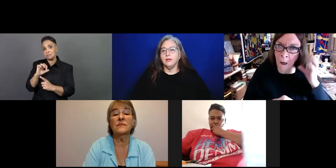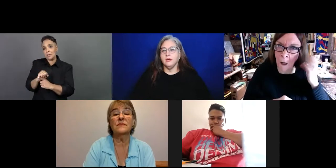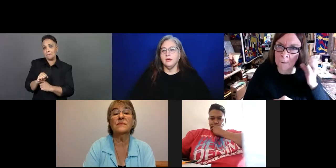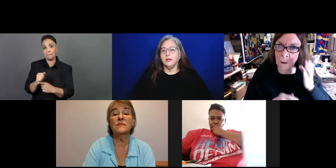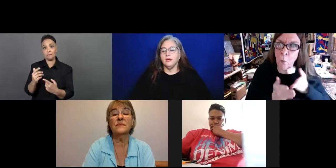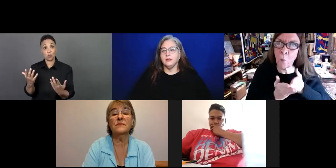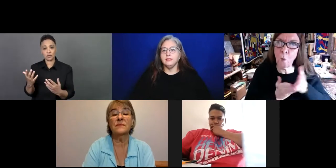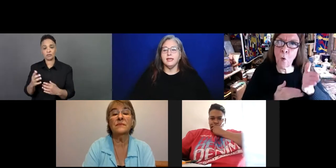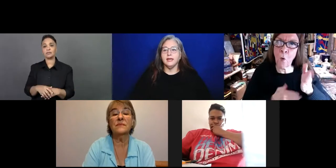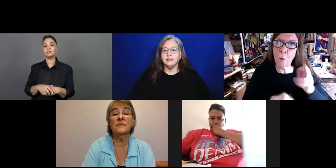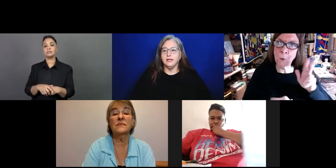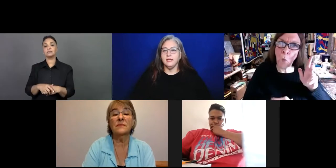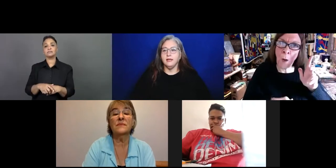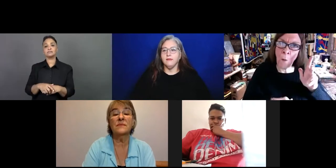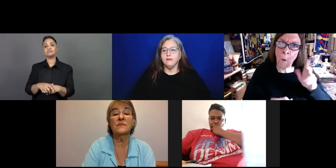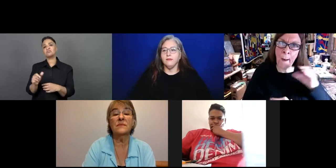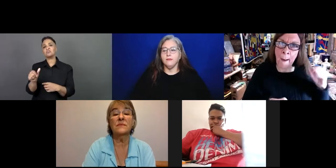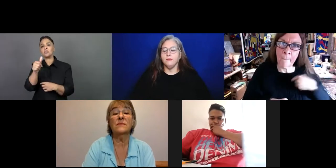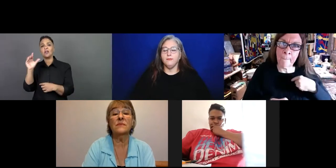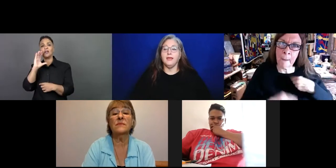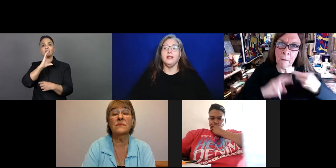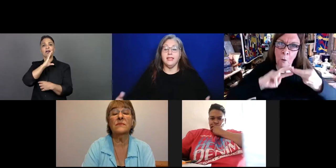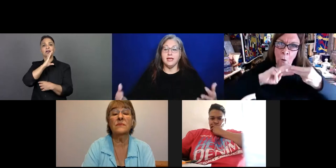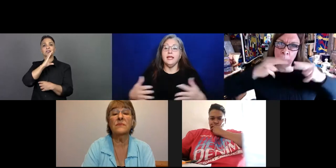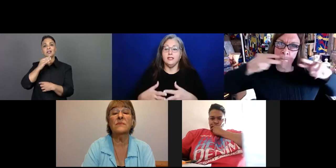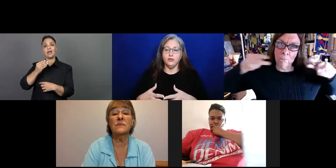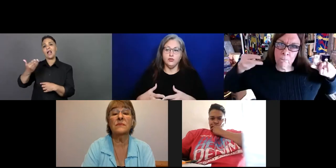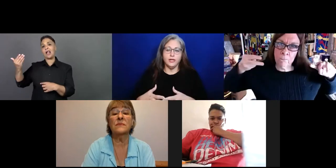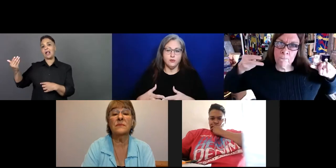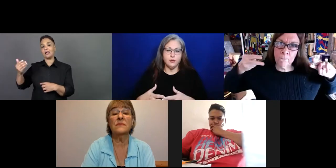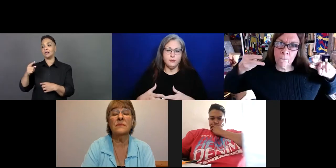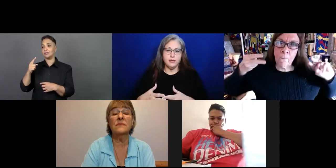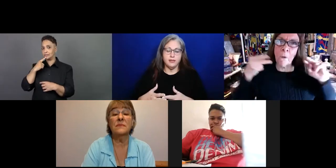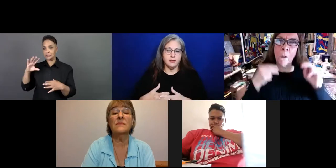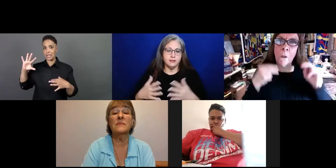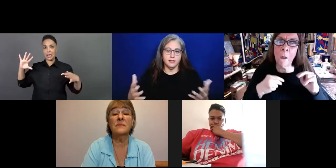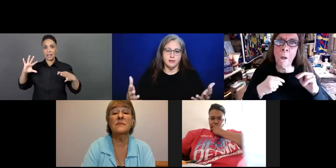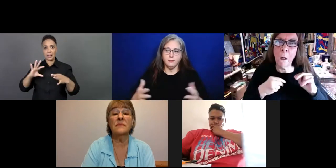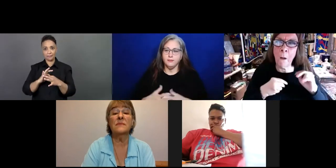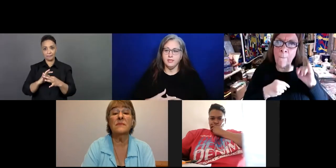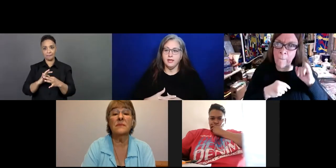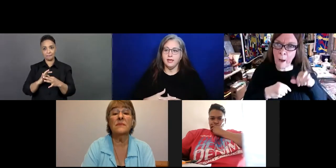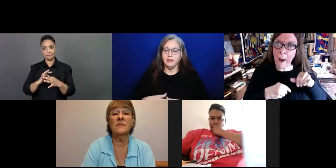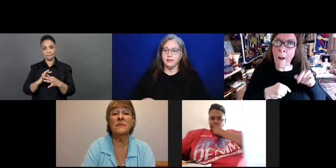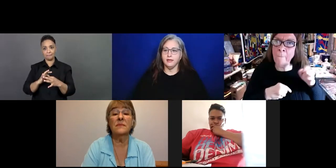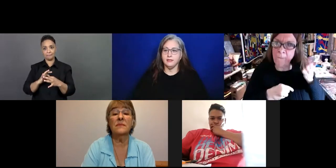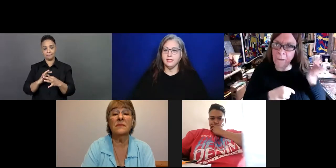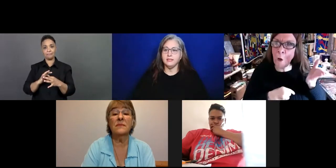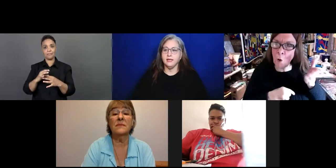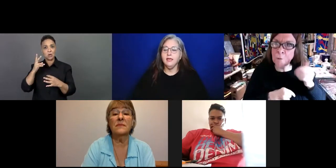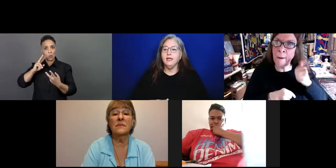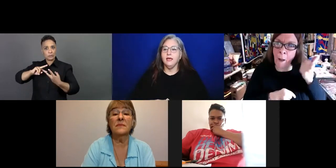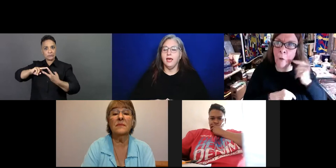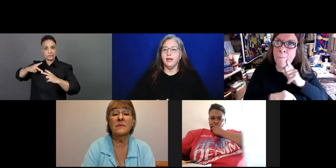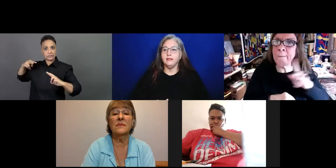from a second cousin that they connected through 23andMe, that DNA